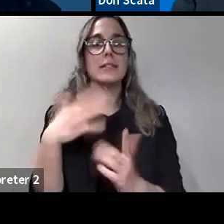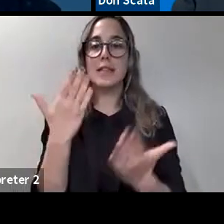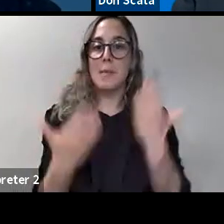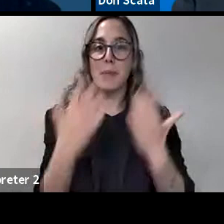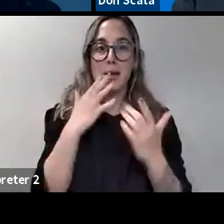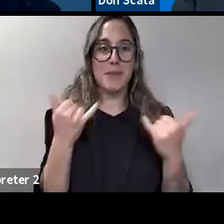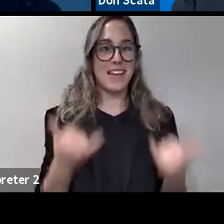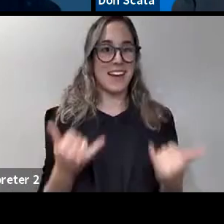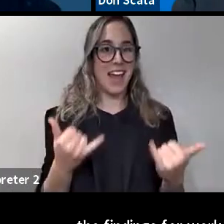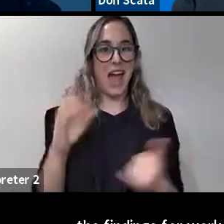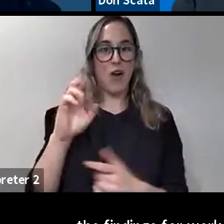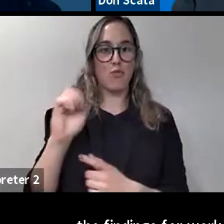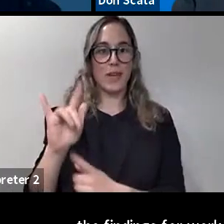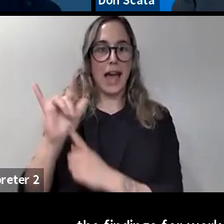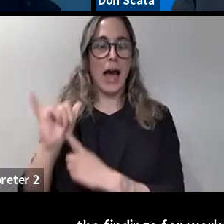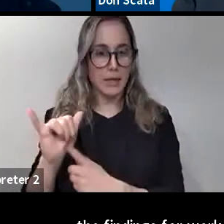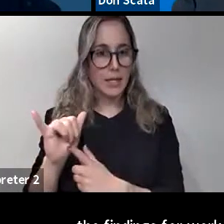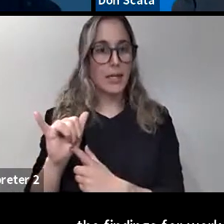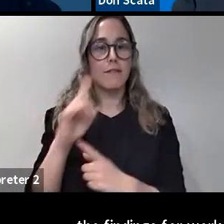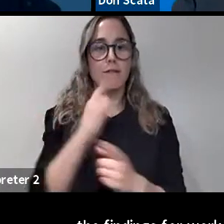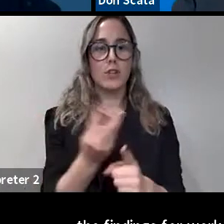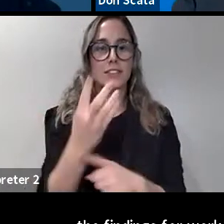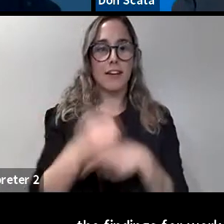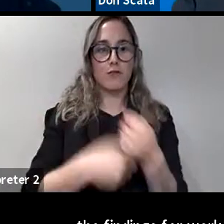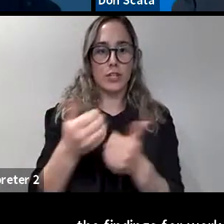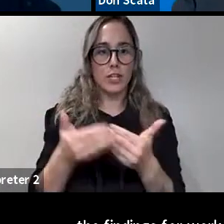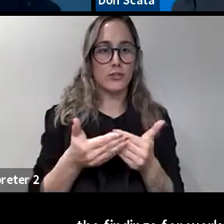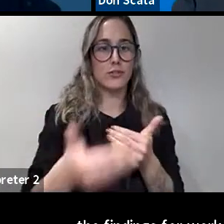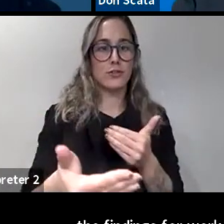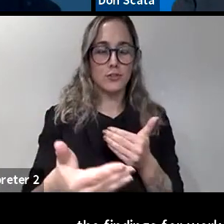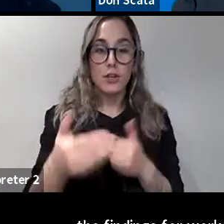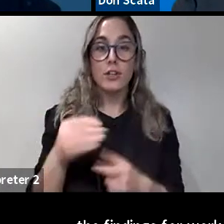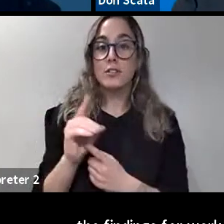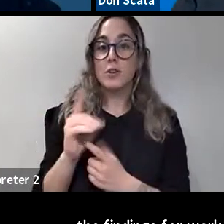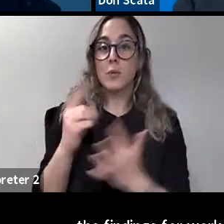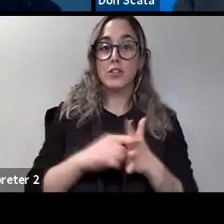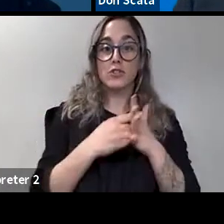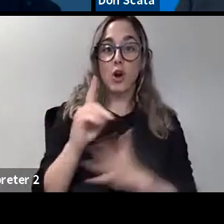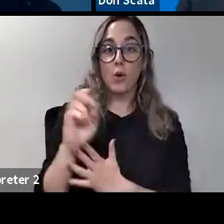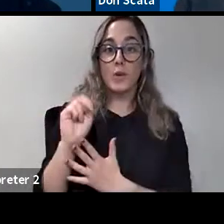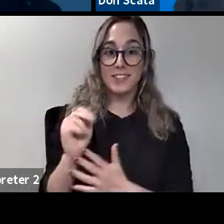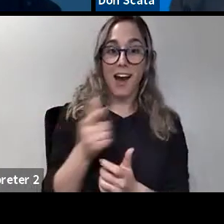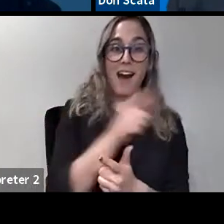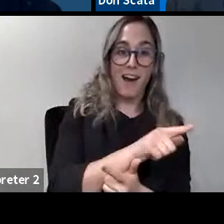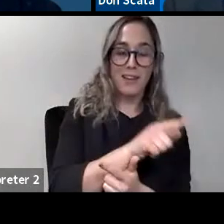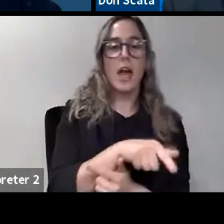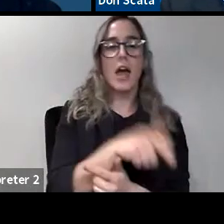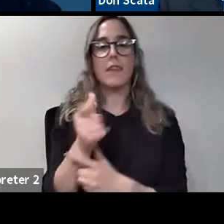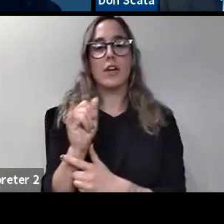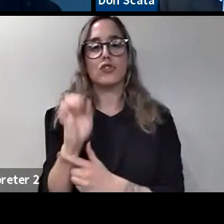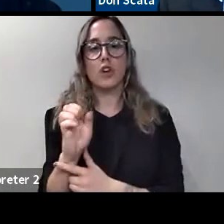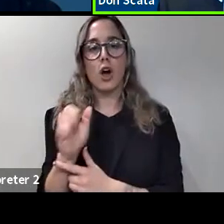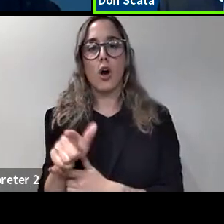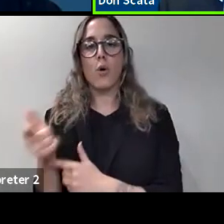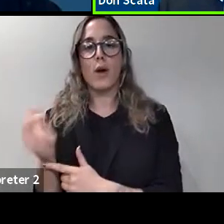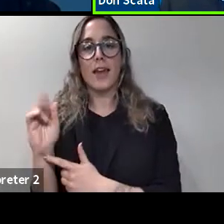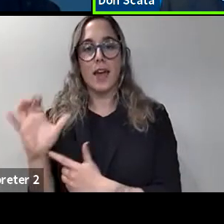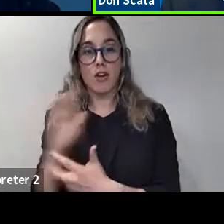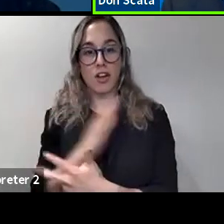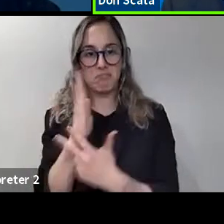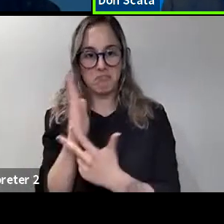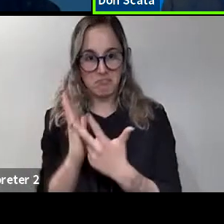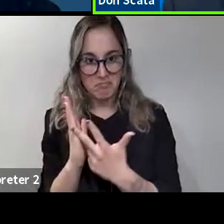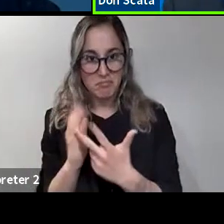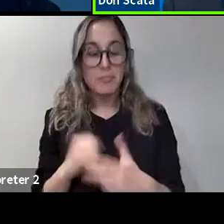the next several years? Maybe we'll start with Don on this and then go to Joe and Eric. Well, I